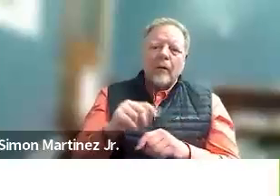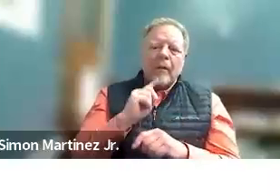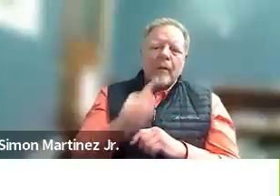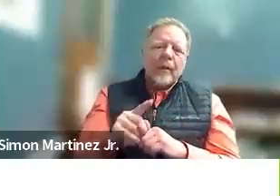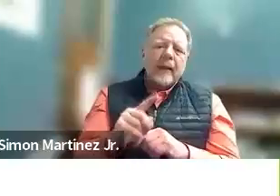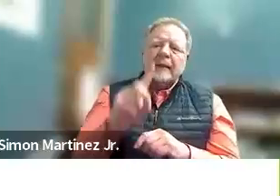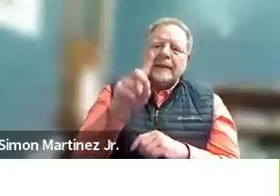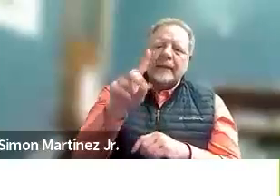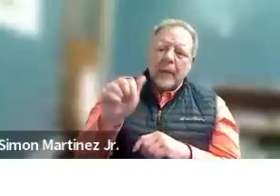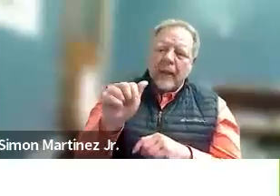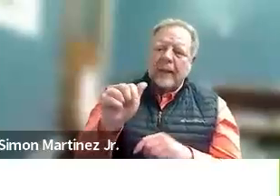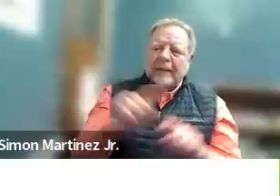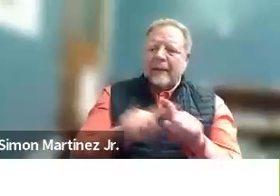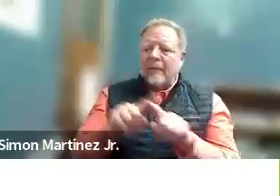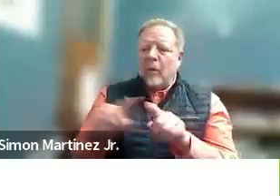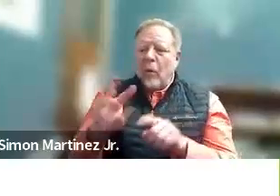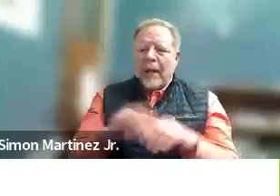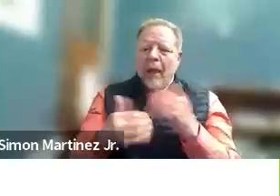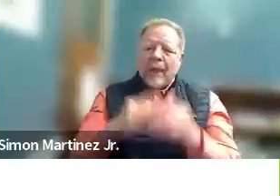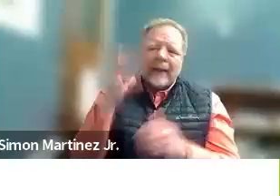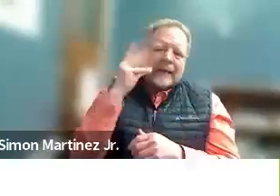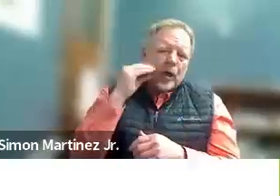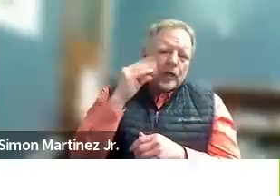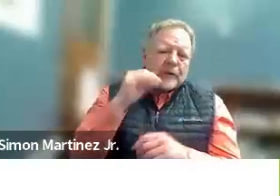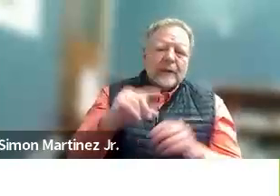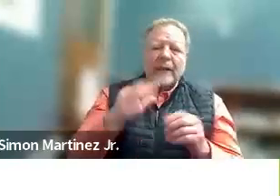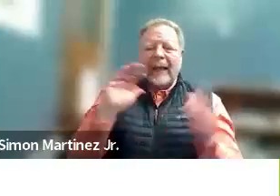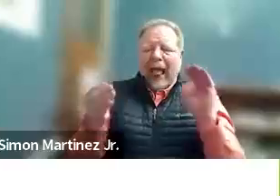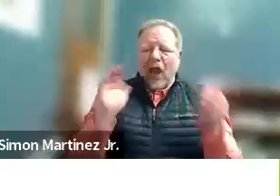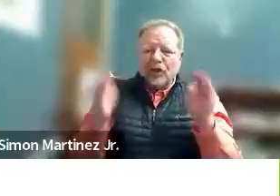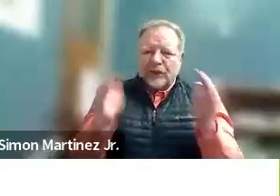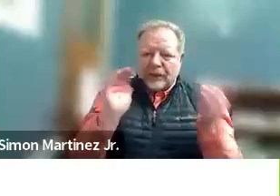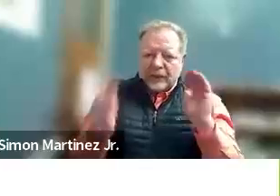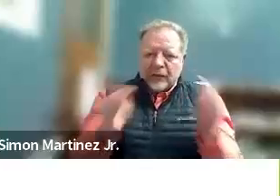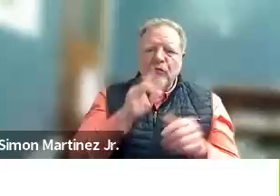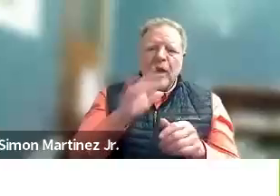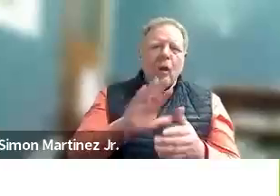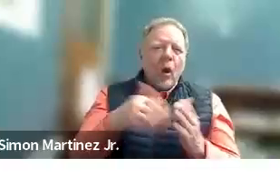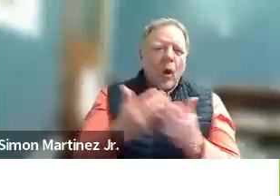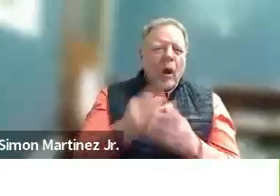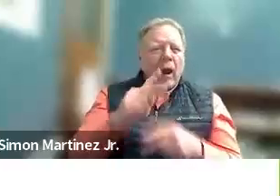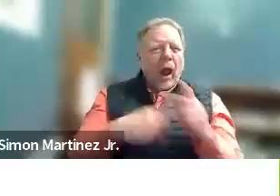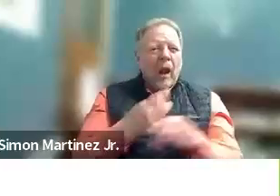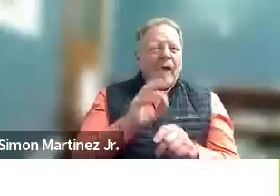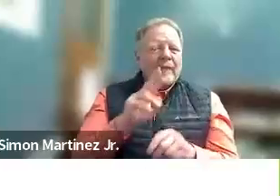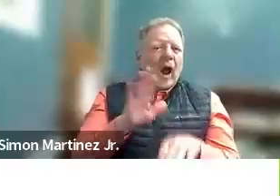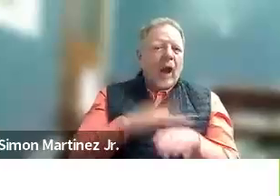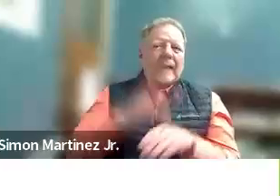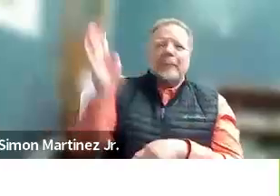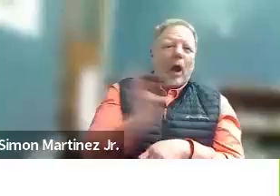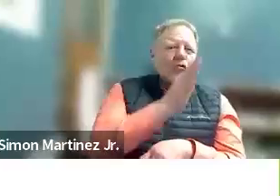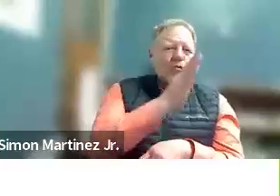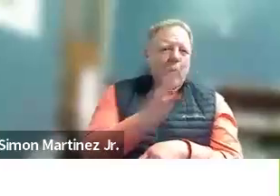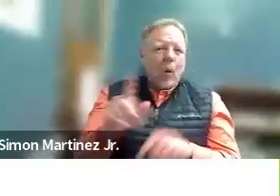the disabilities and the different way people experience technology is really all kind of on a spectrum as well,